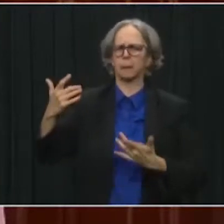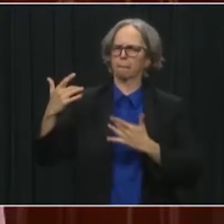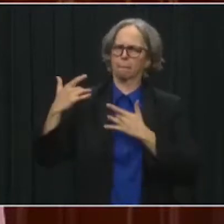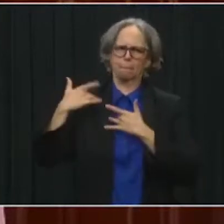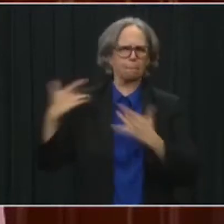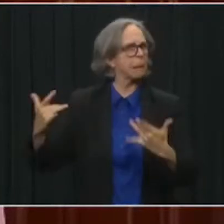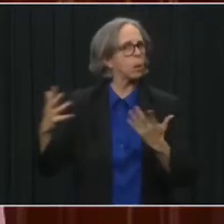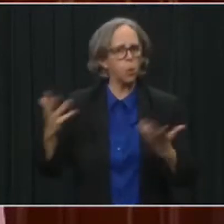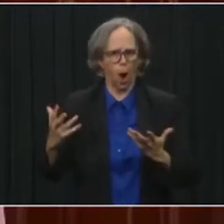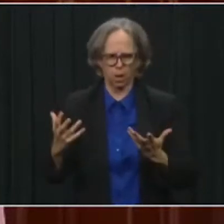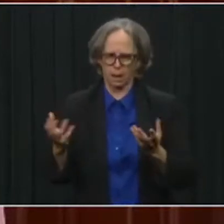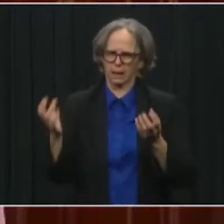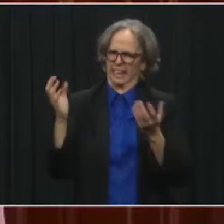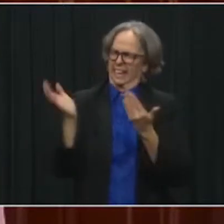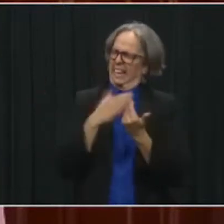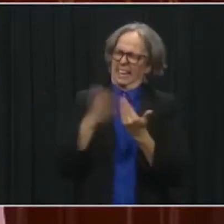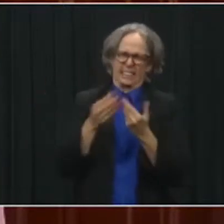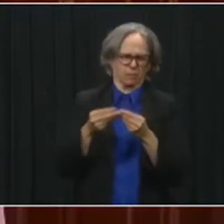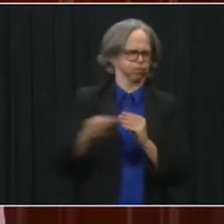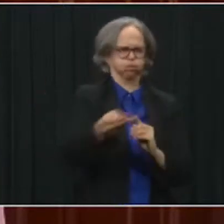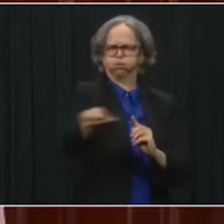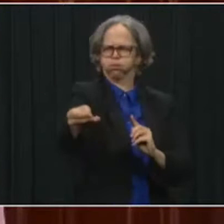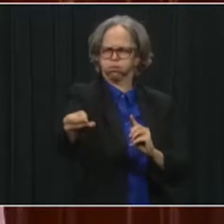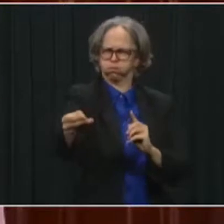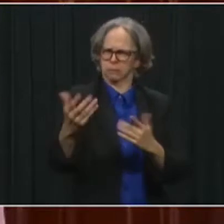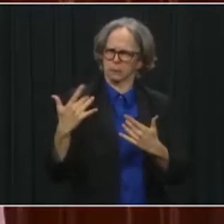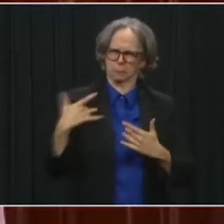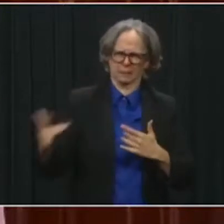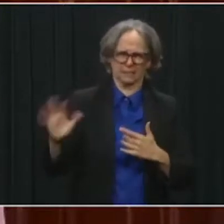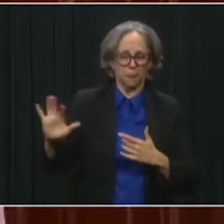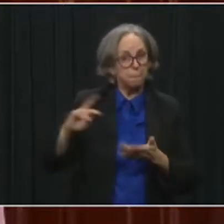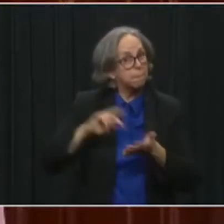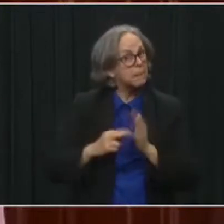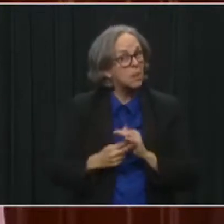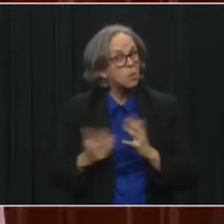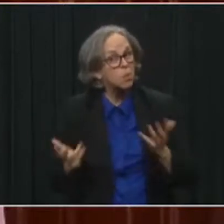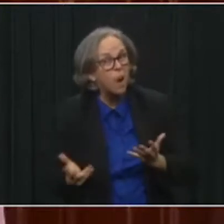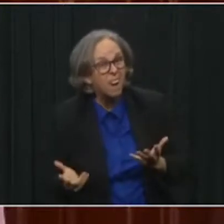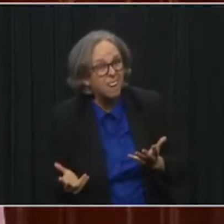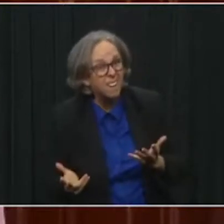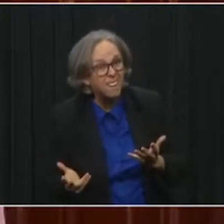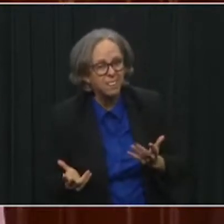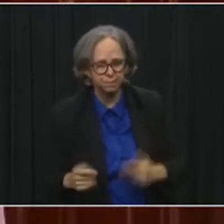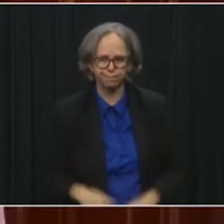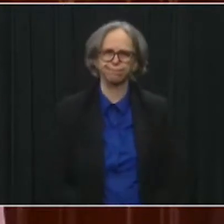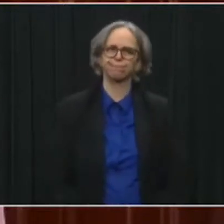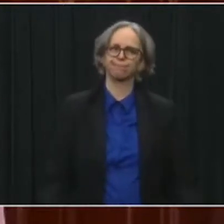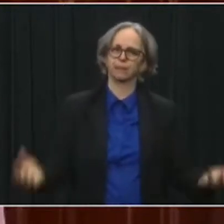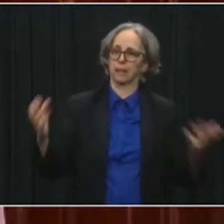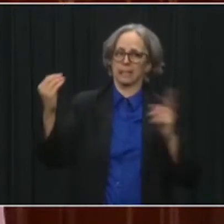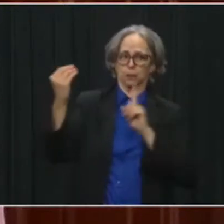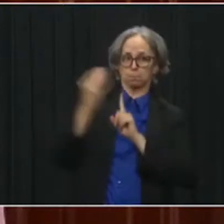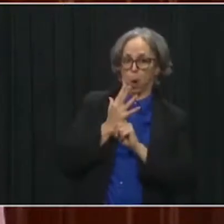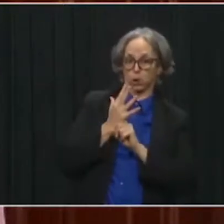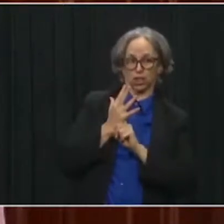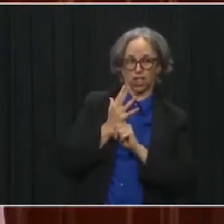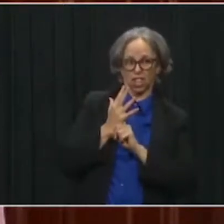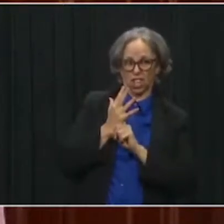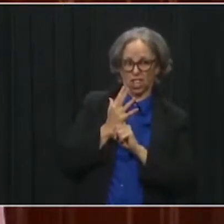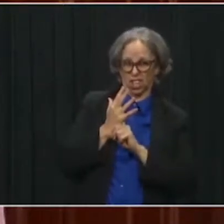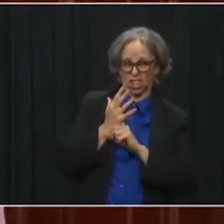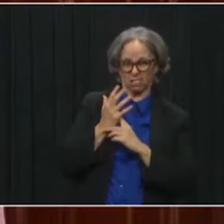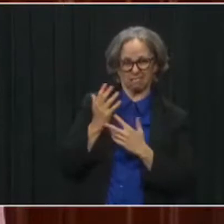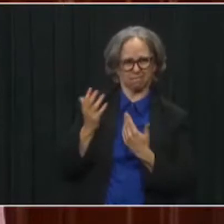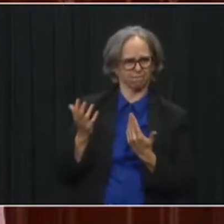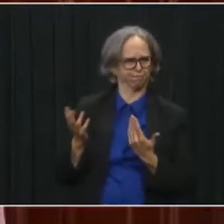contagious. And that simply means that it takes less of the virus to go from an infected person's nose